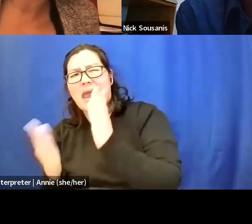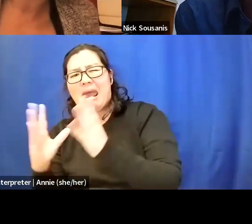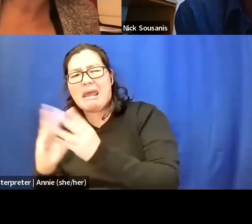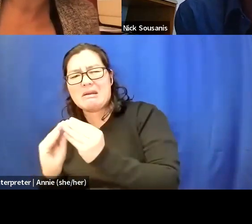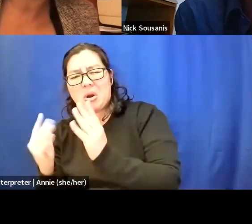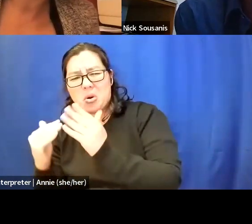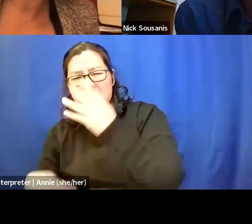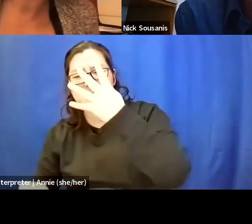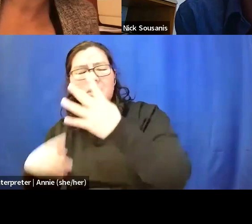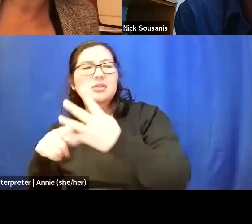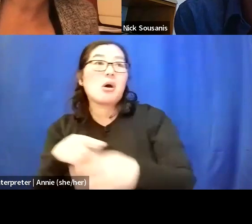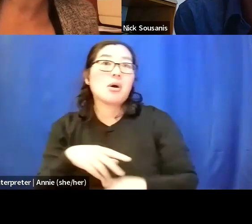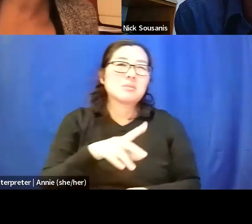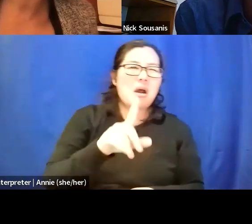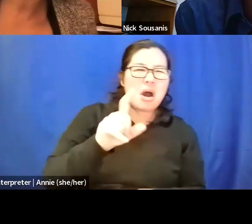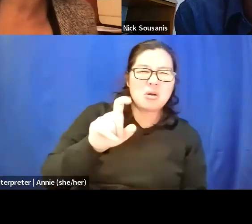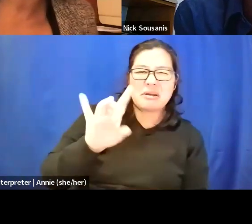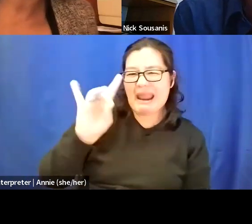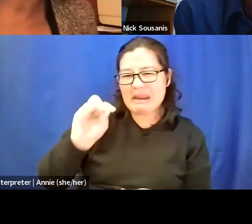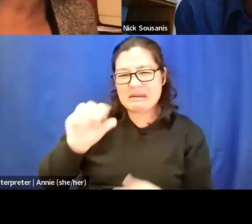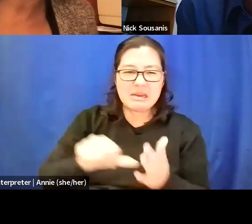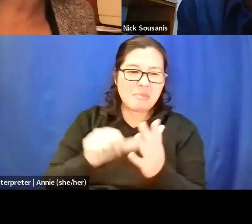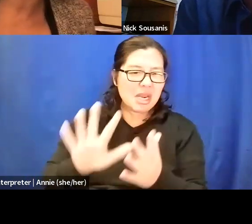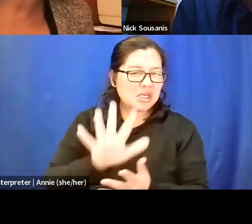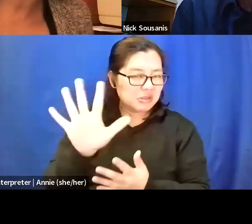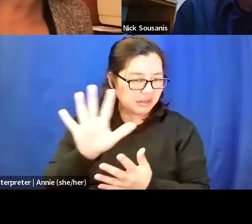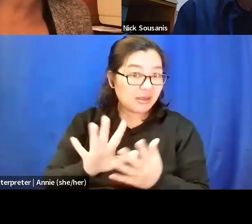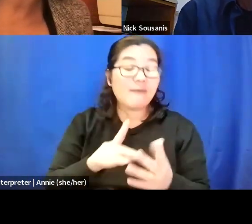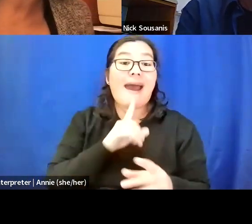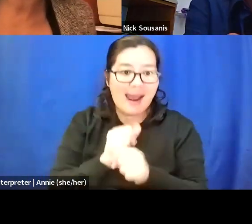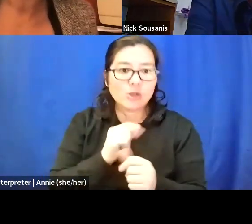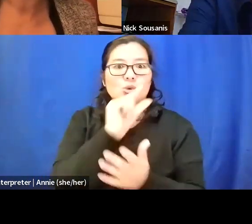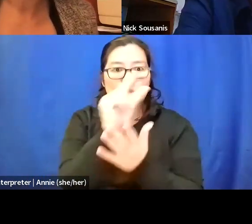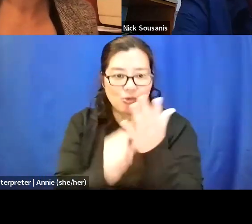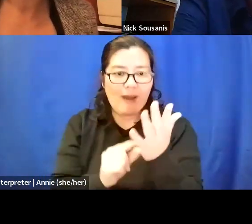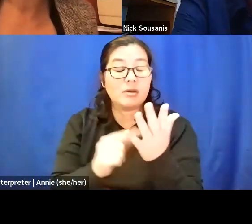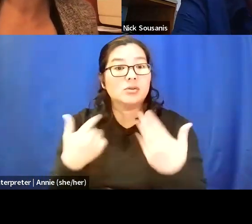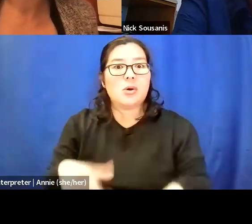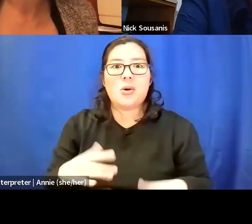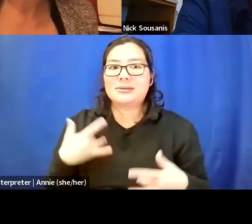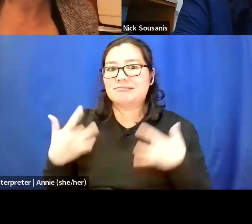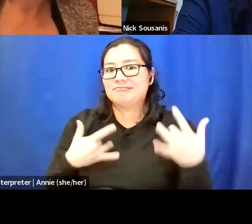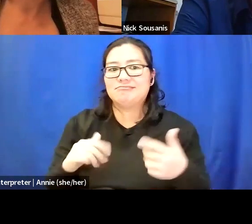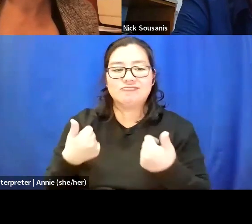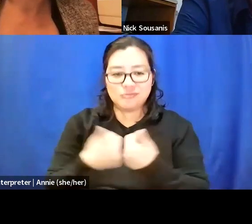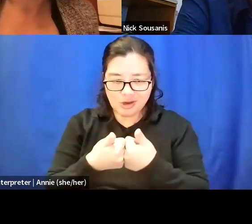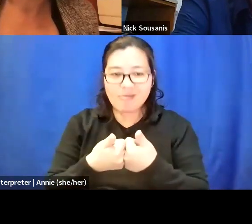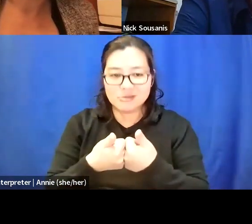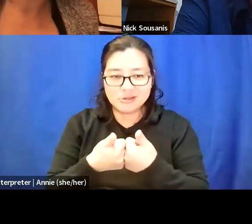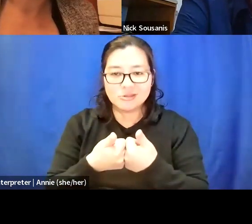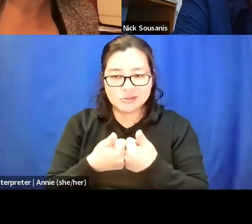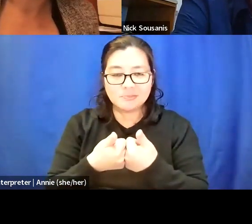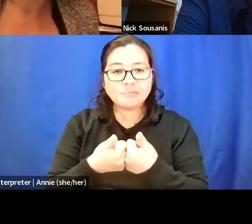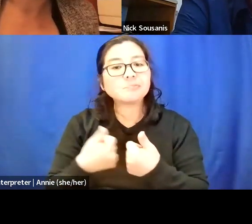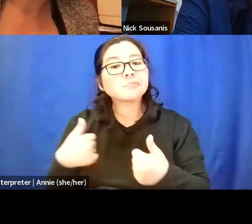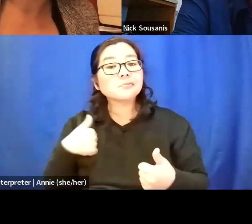of graphics and complex illustrations seemed like a really exciting challenge. So I reached